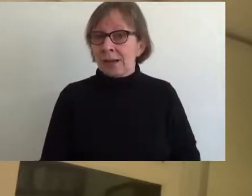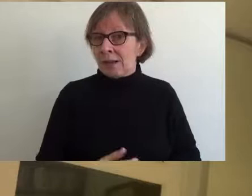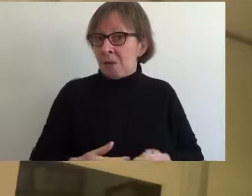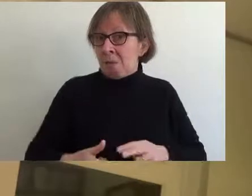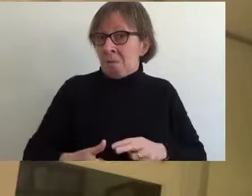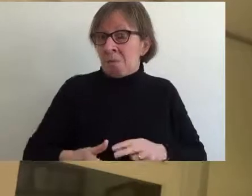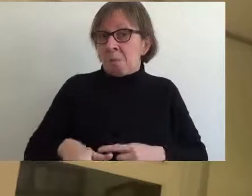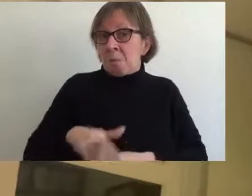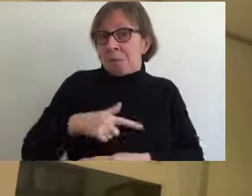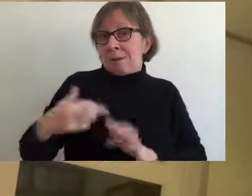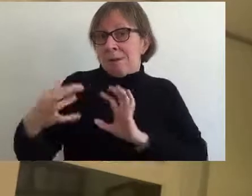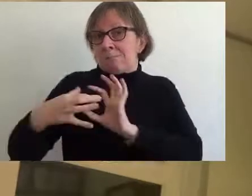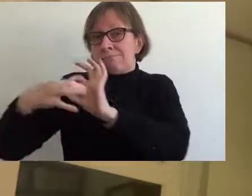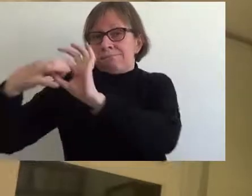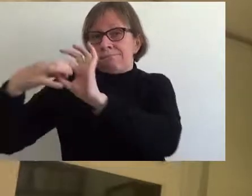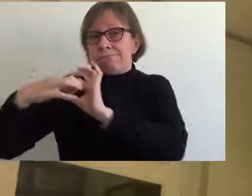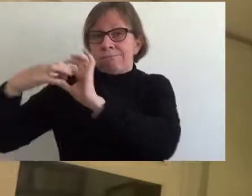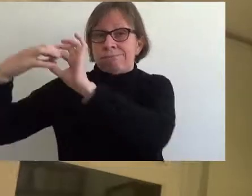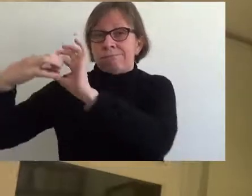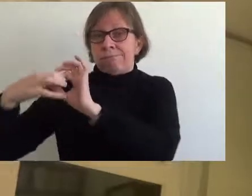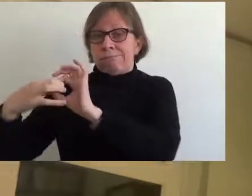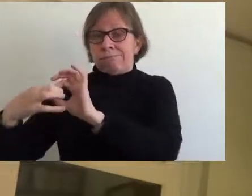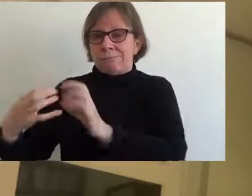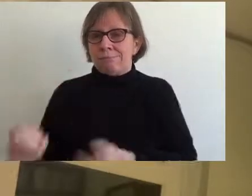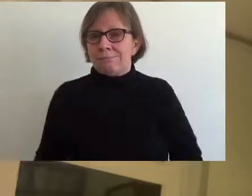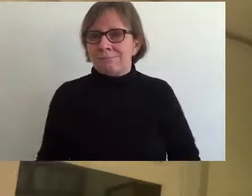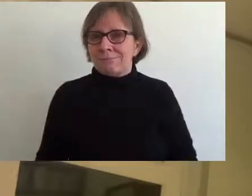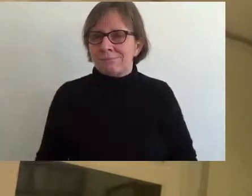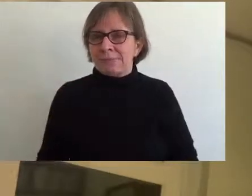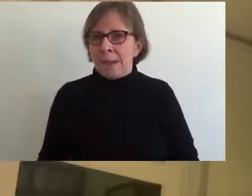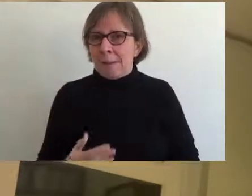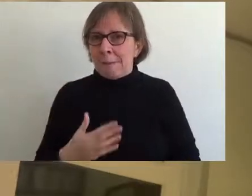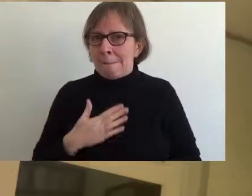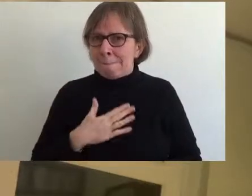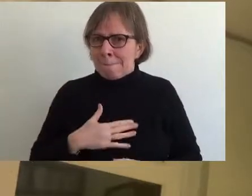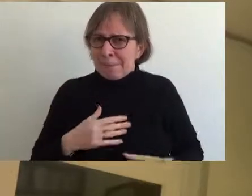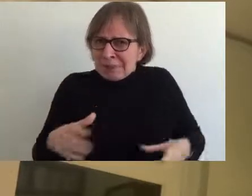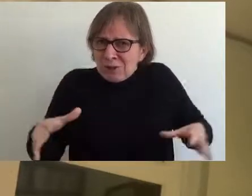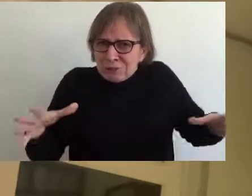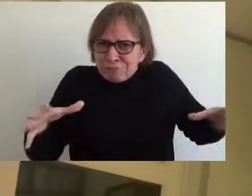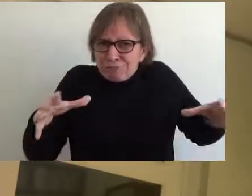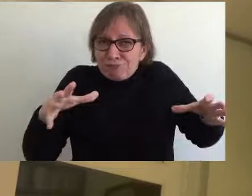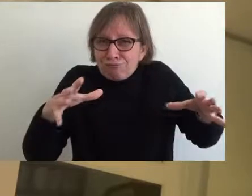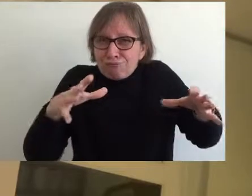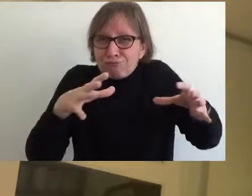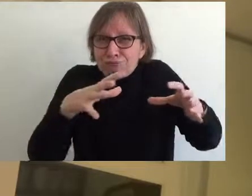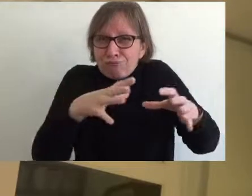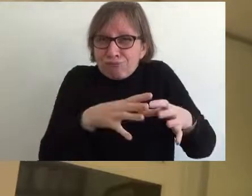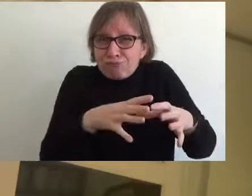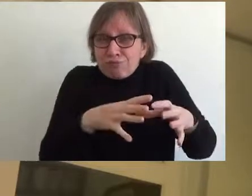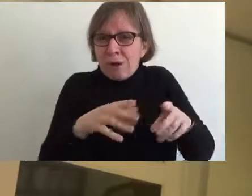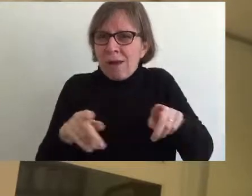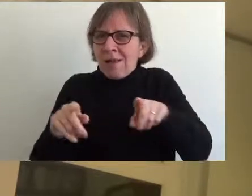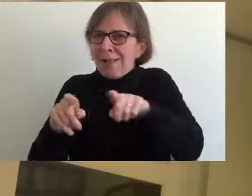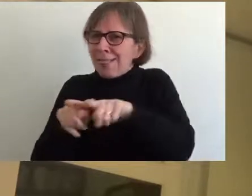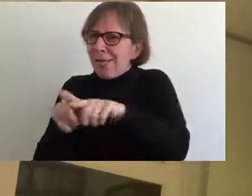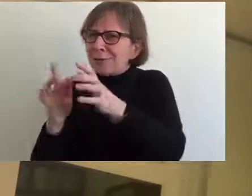For abiding in Christ is something which draws us together, makes us